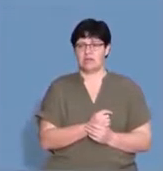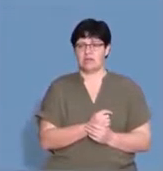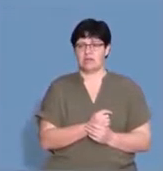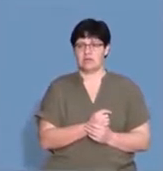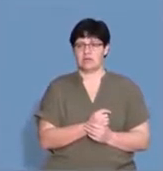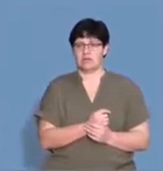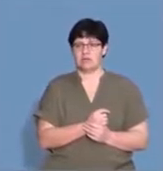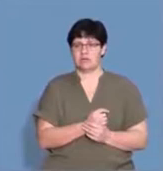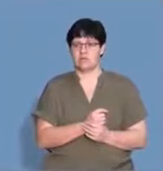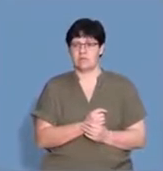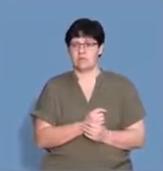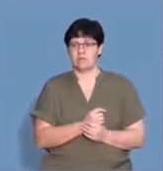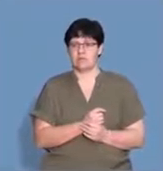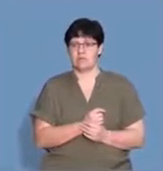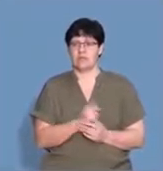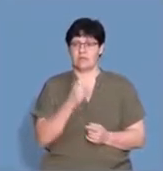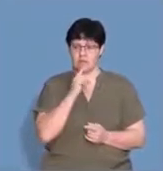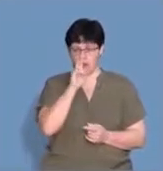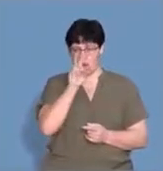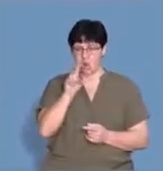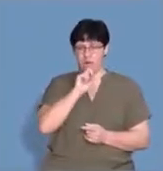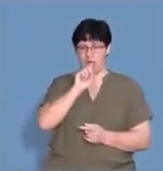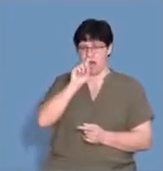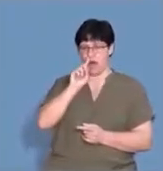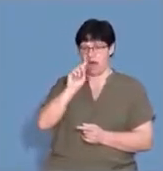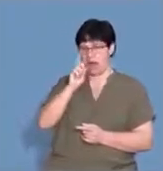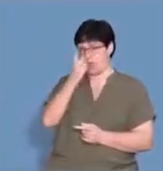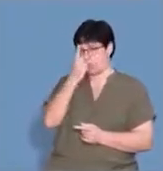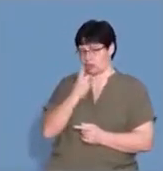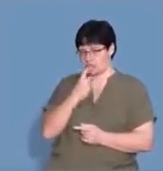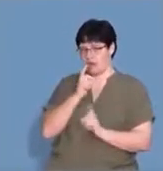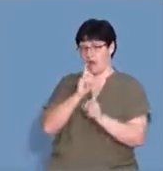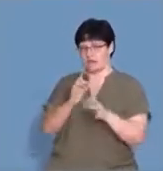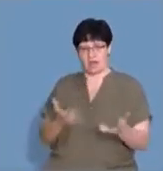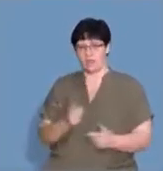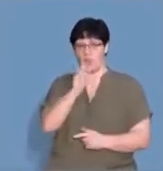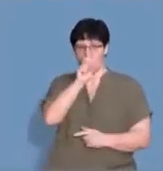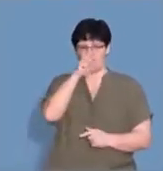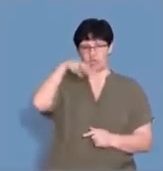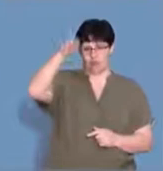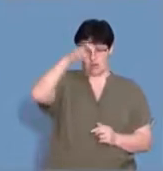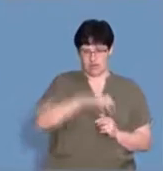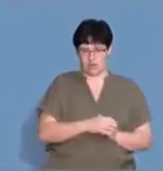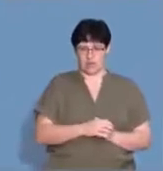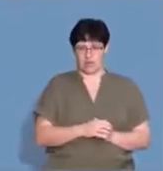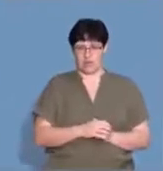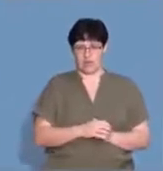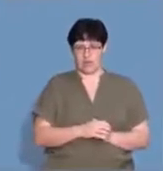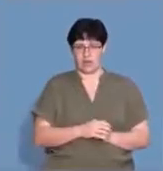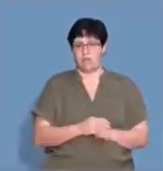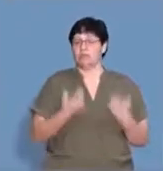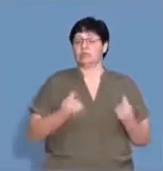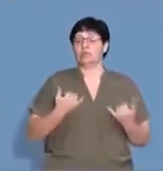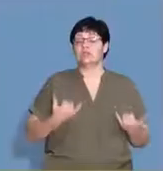way. I'm going to look at that answer. So my question is probably 1 tour. And what I'm going to